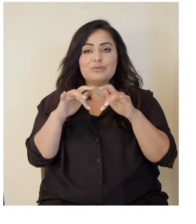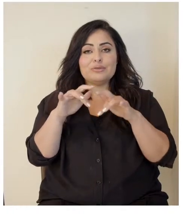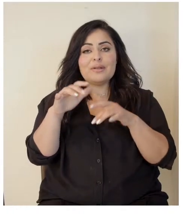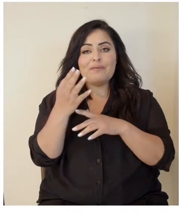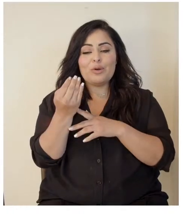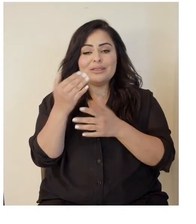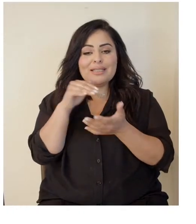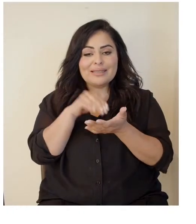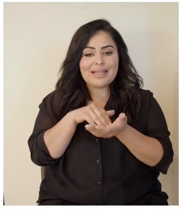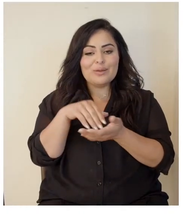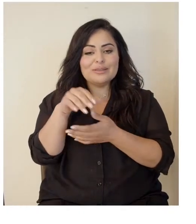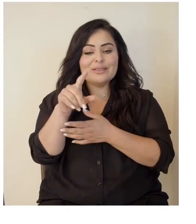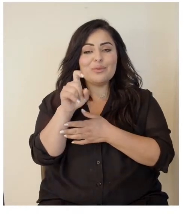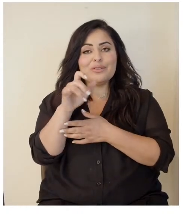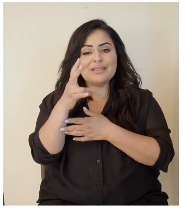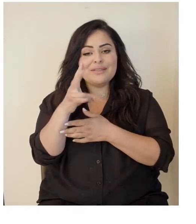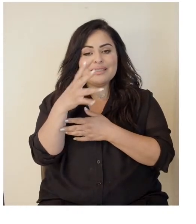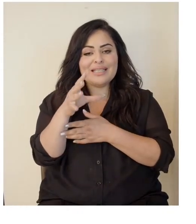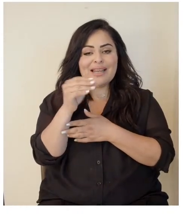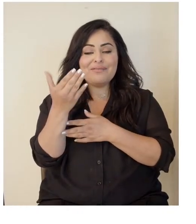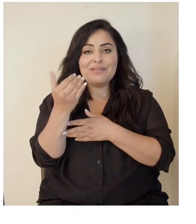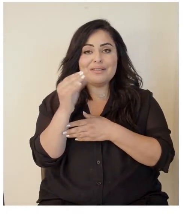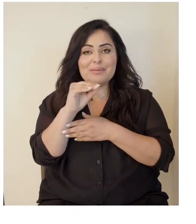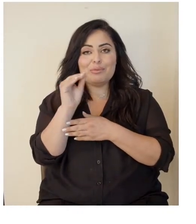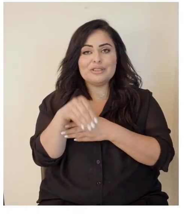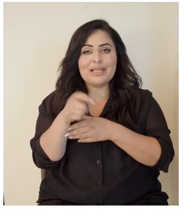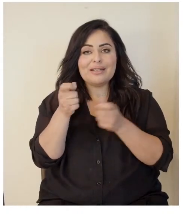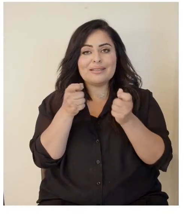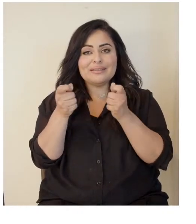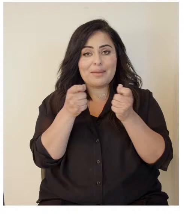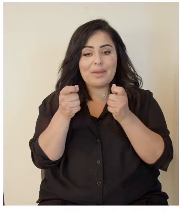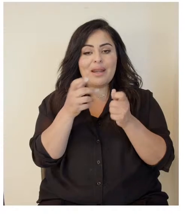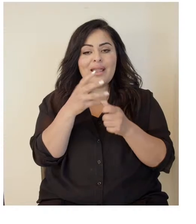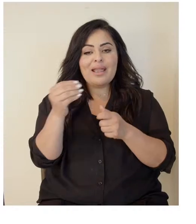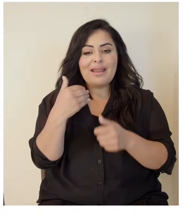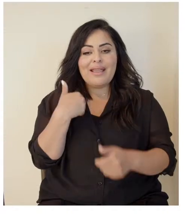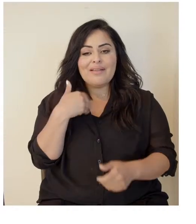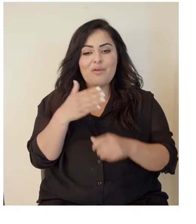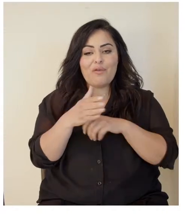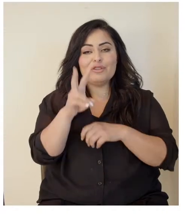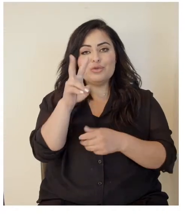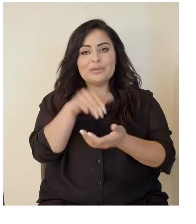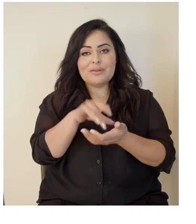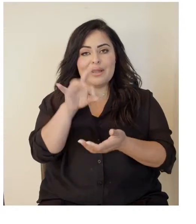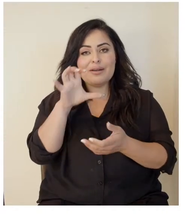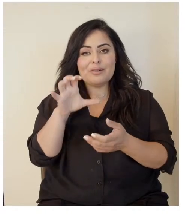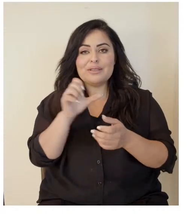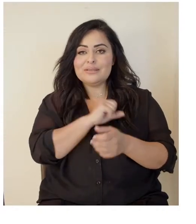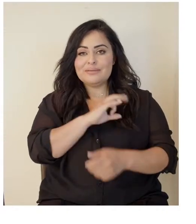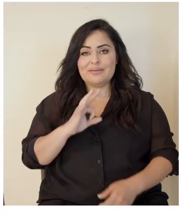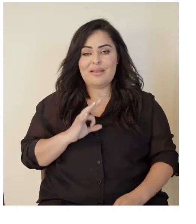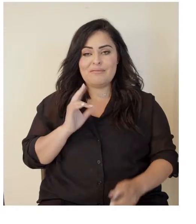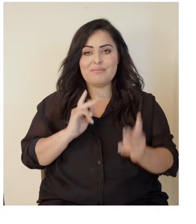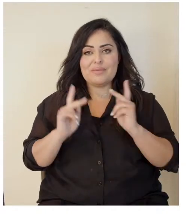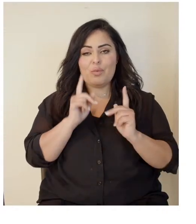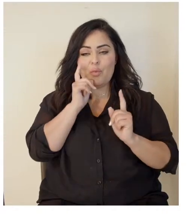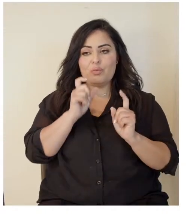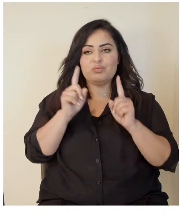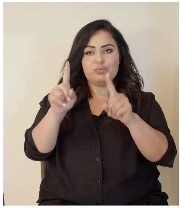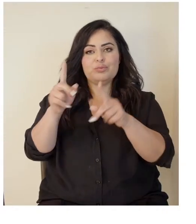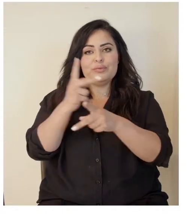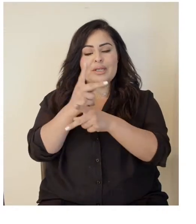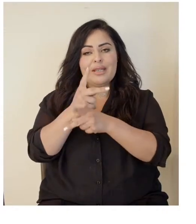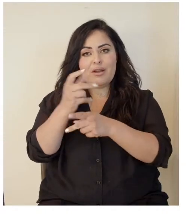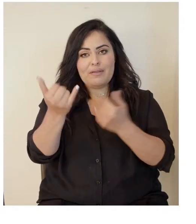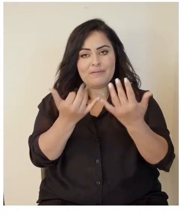14,117. We're at 15% containment and we have over 2,800 personnel working this fire. We're going to do a brief update on the fire, such